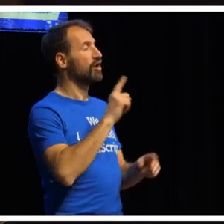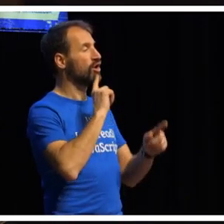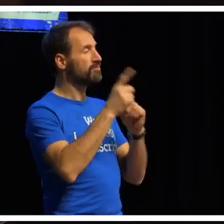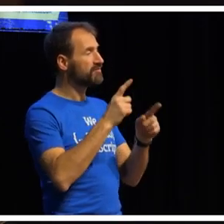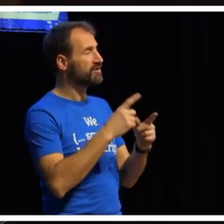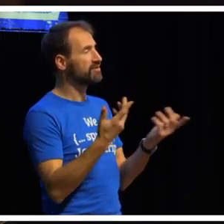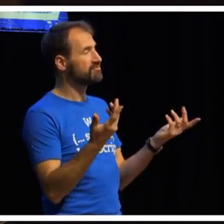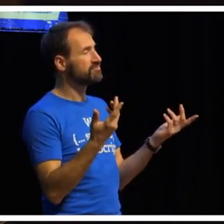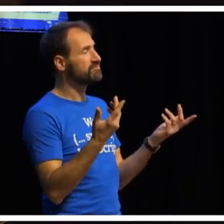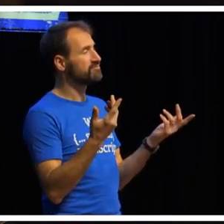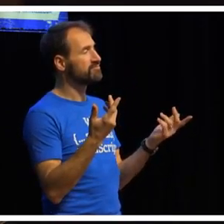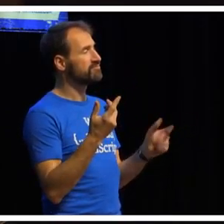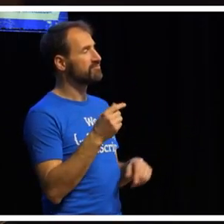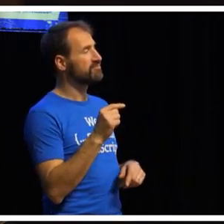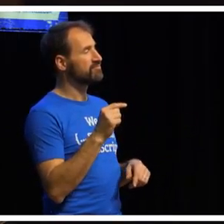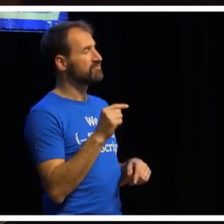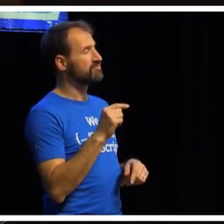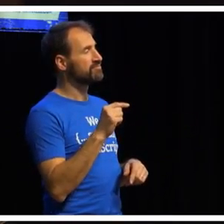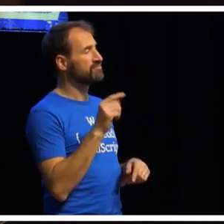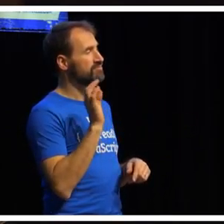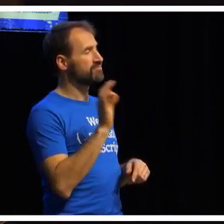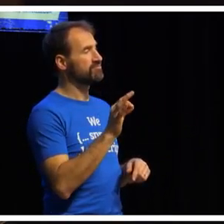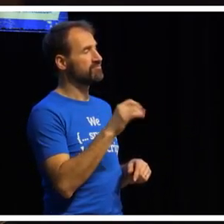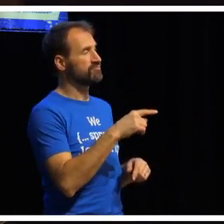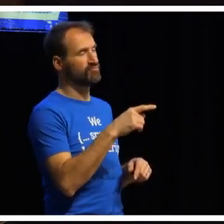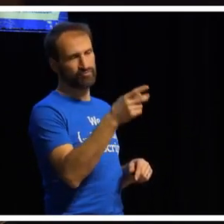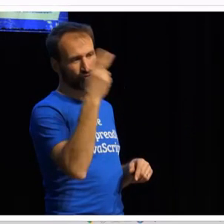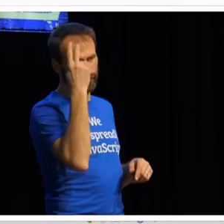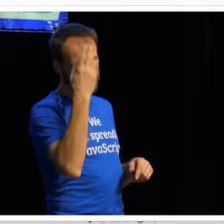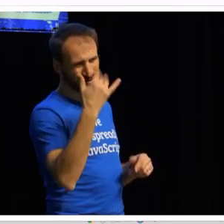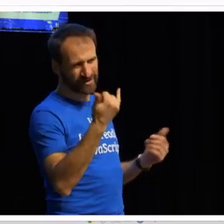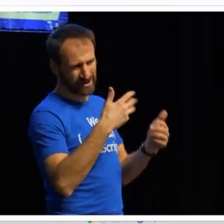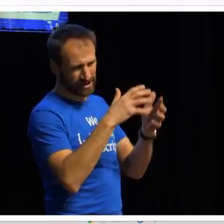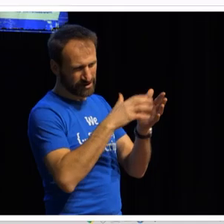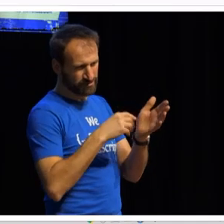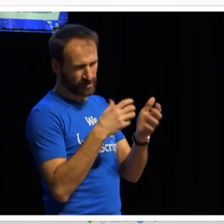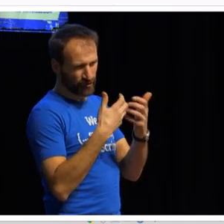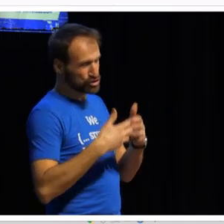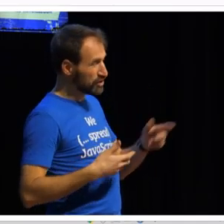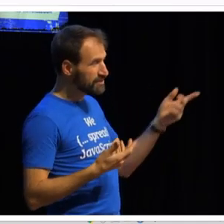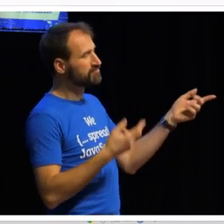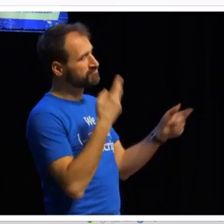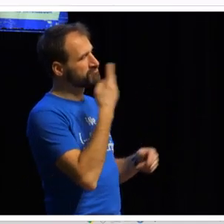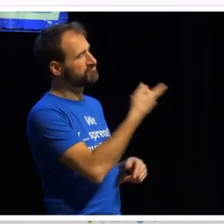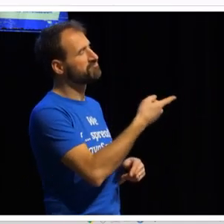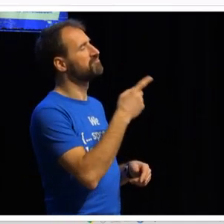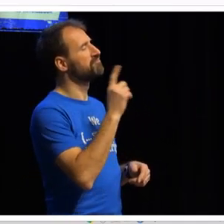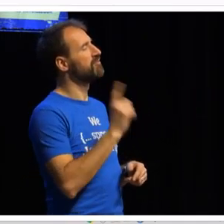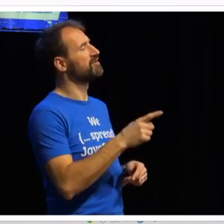easier to understand for people who are used to Arduino, like digital write. So if